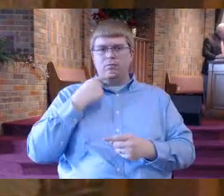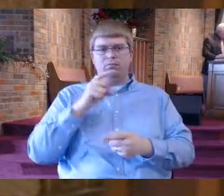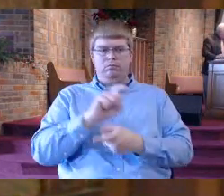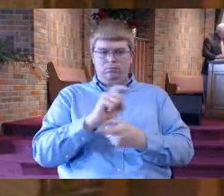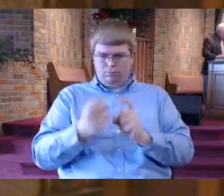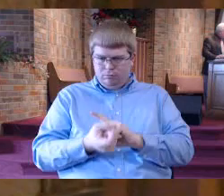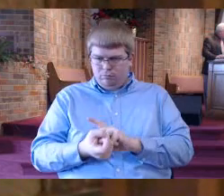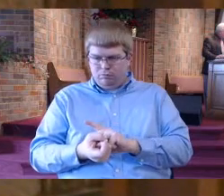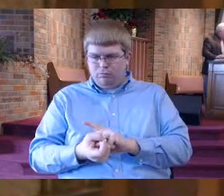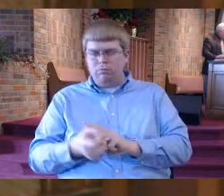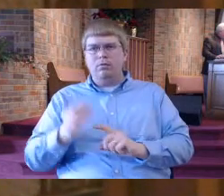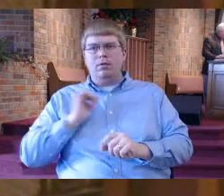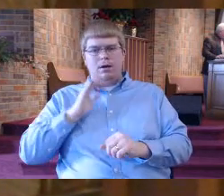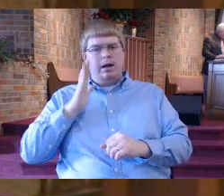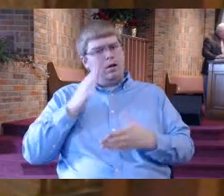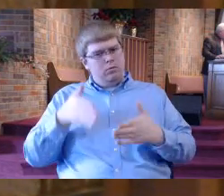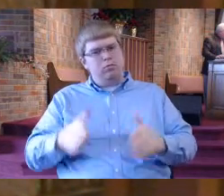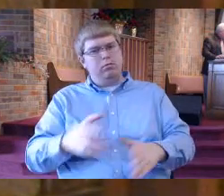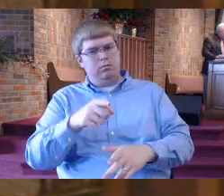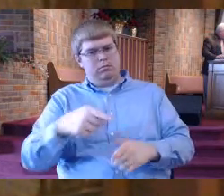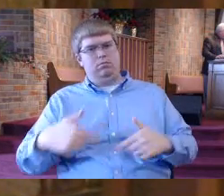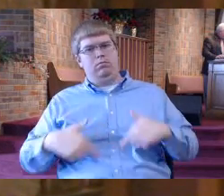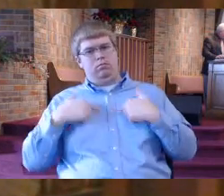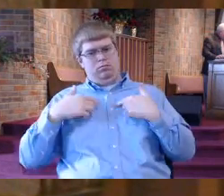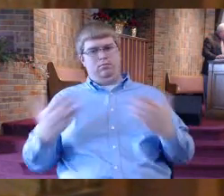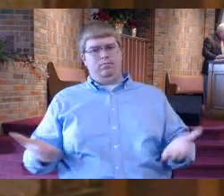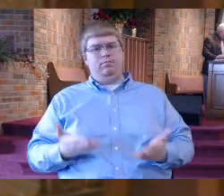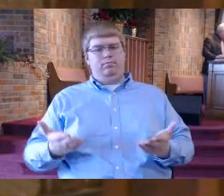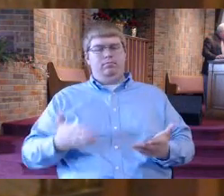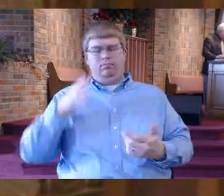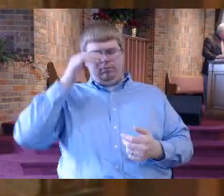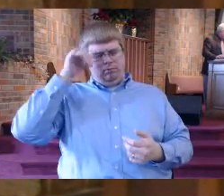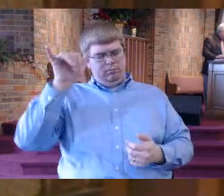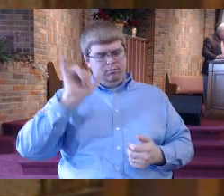dwell in this place in the land that I gave to your fathers forever.